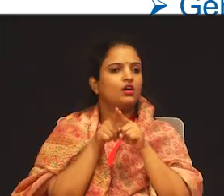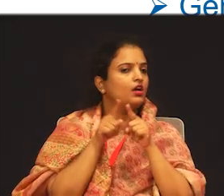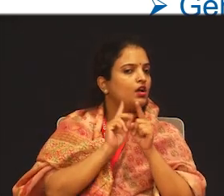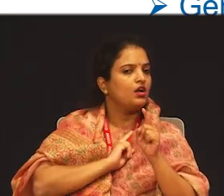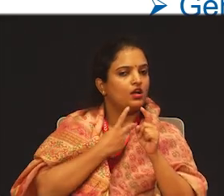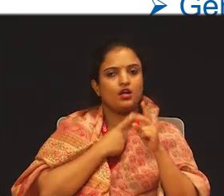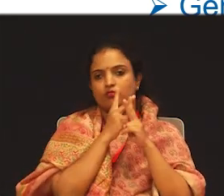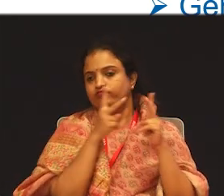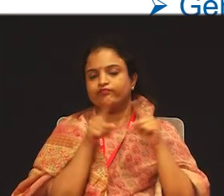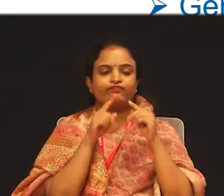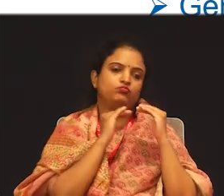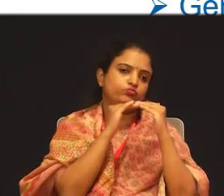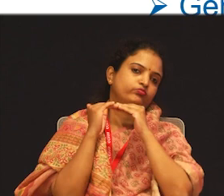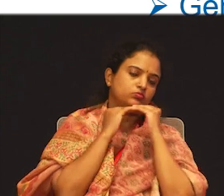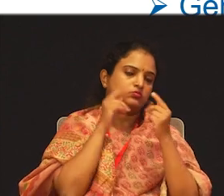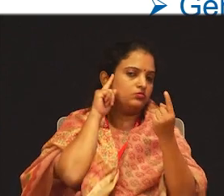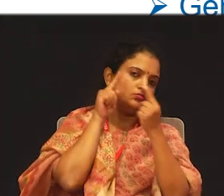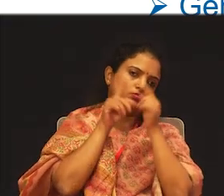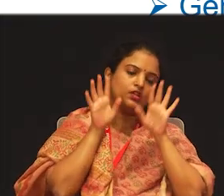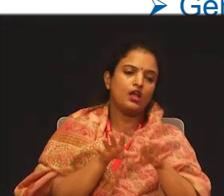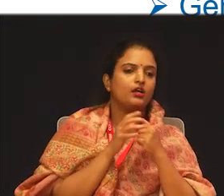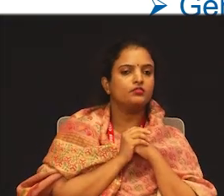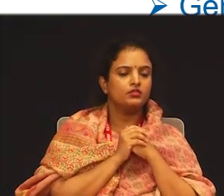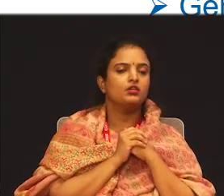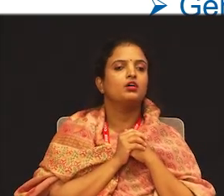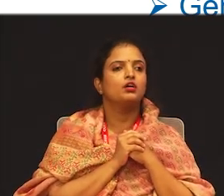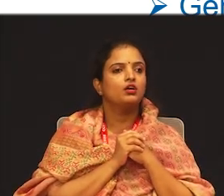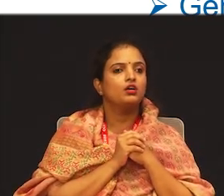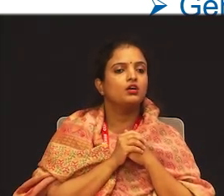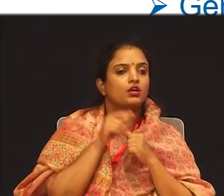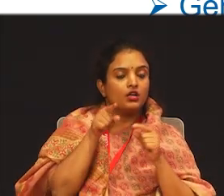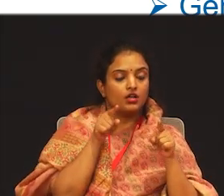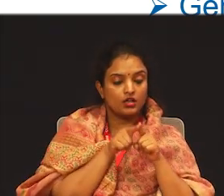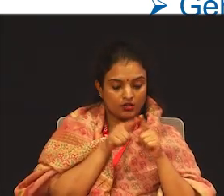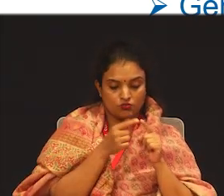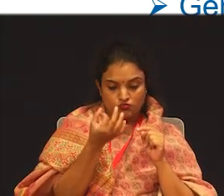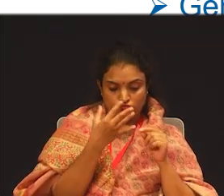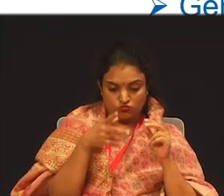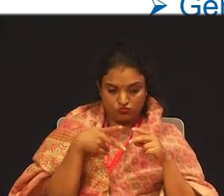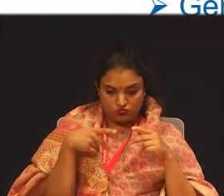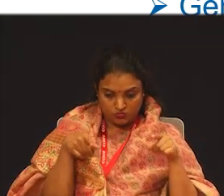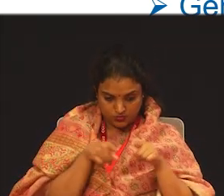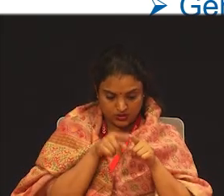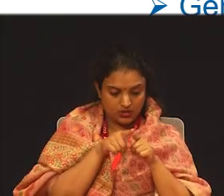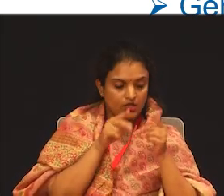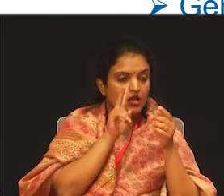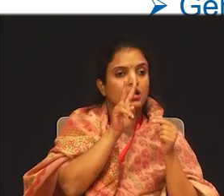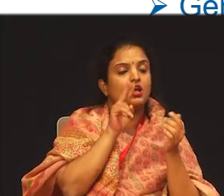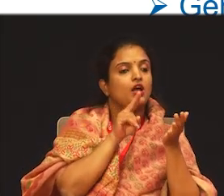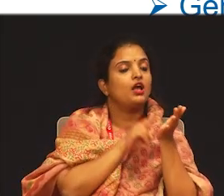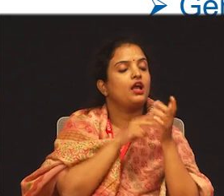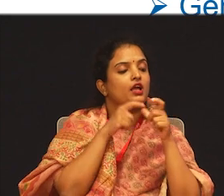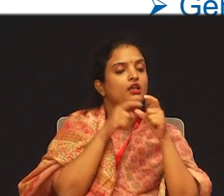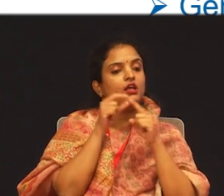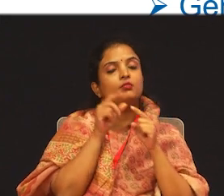ICT accessible for all. So this is, in a nutshell, the NEP 2020